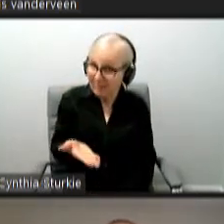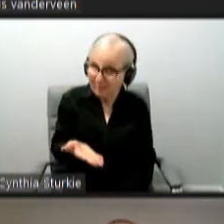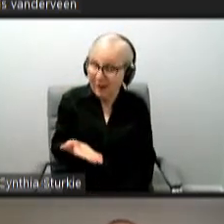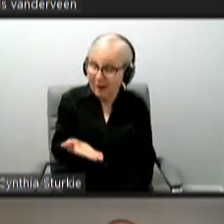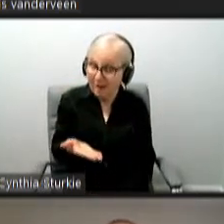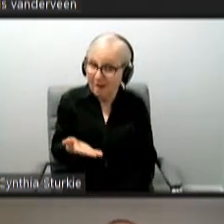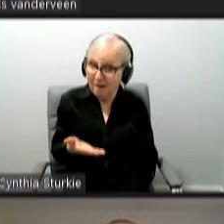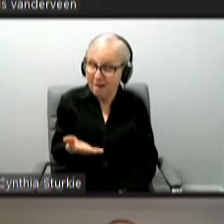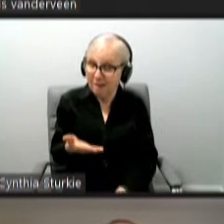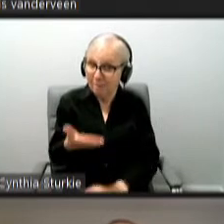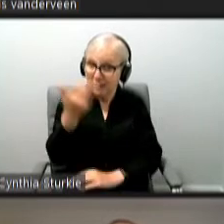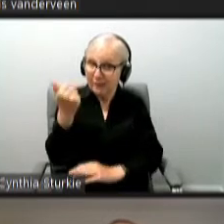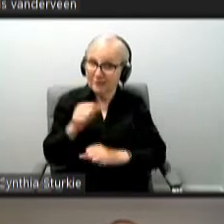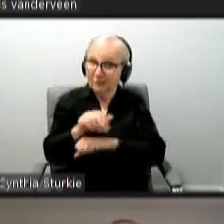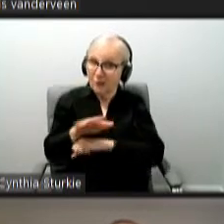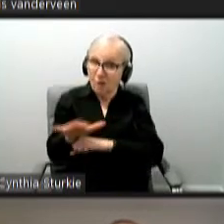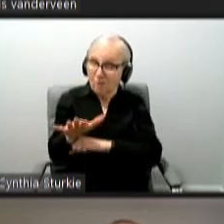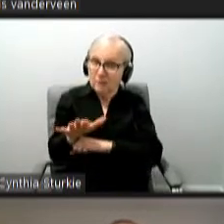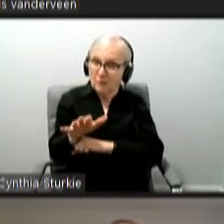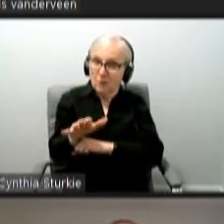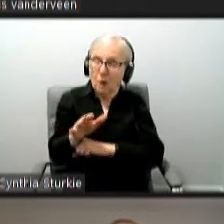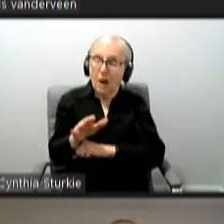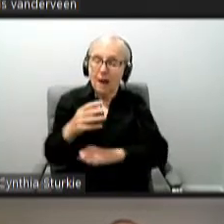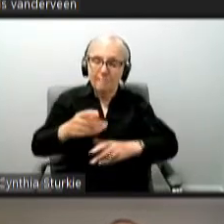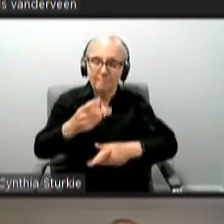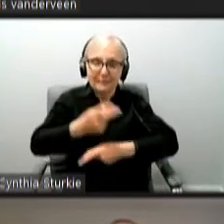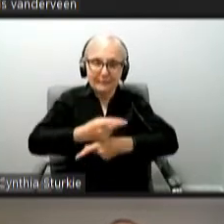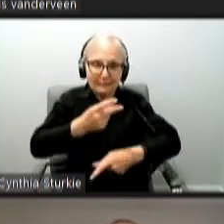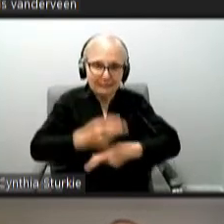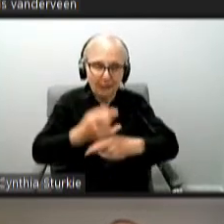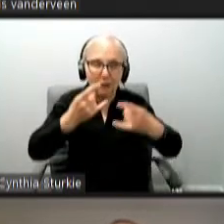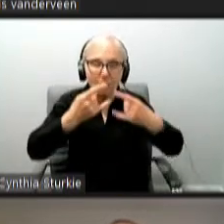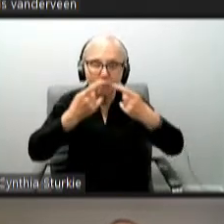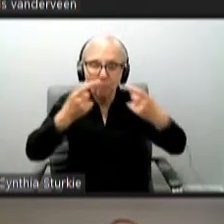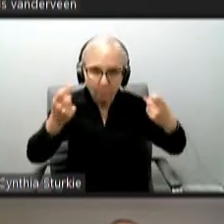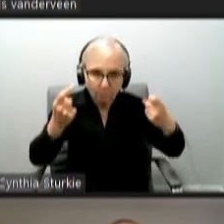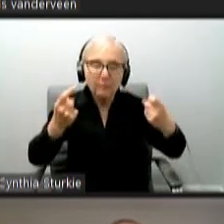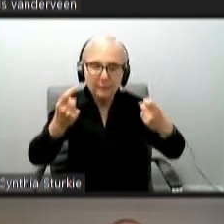due to a COVID infection is important to me. And so I'm taking precautions, wearing a mask when I'm in public.